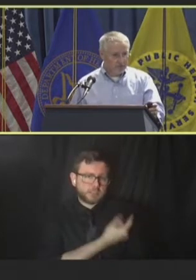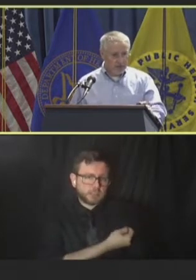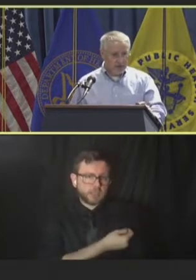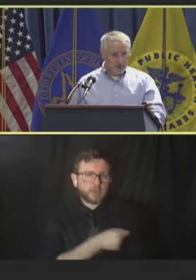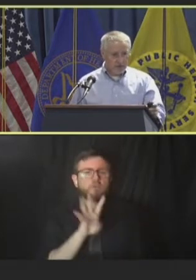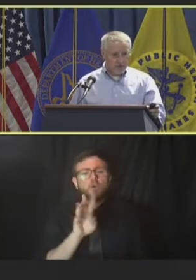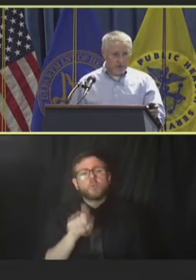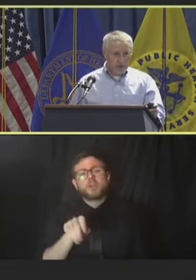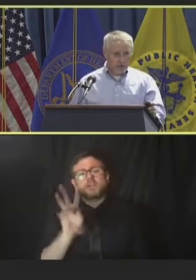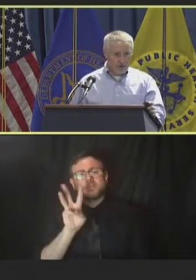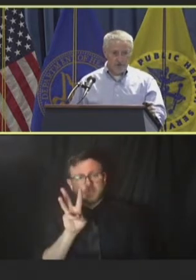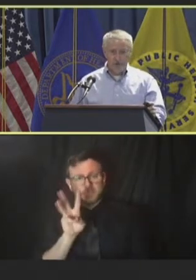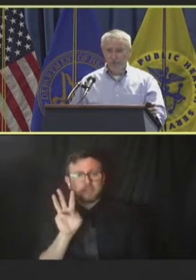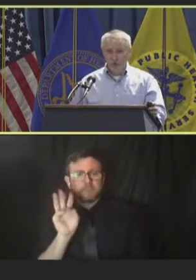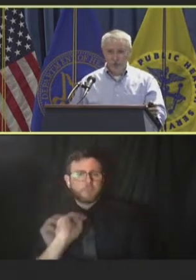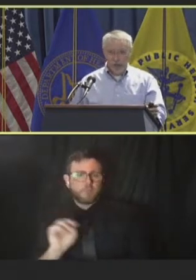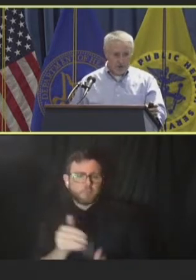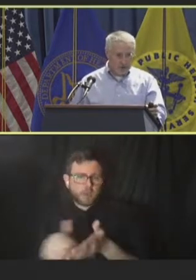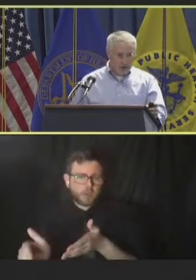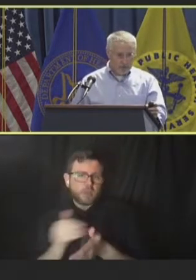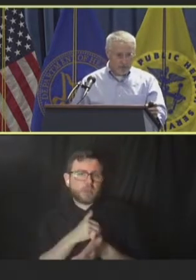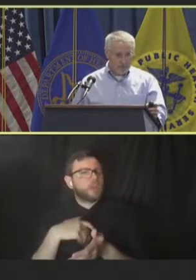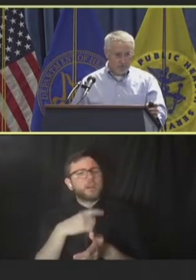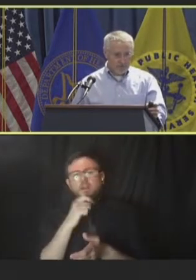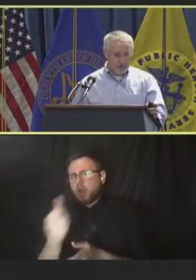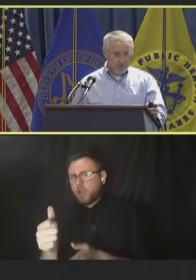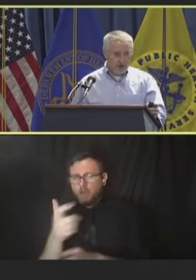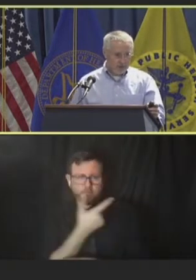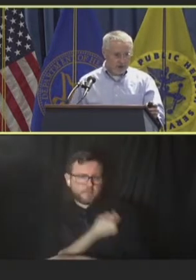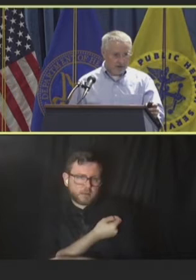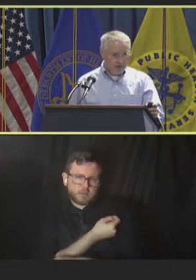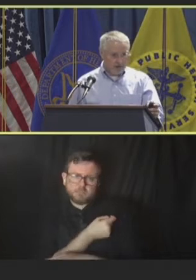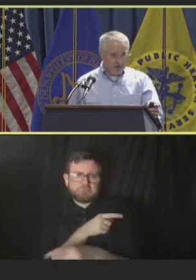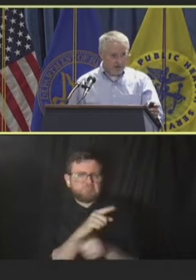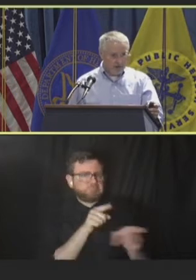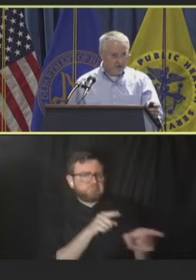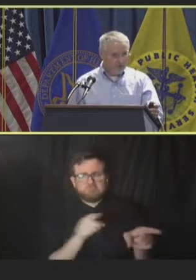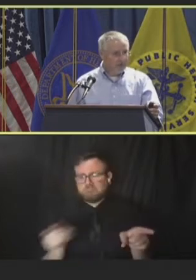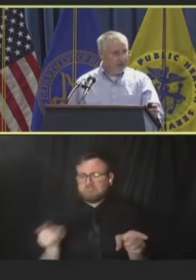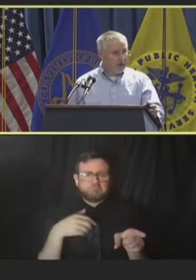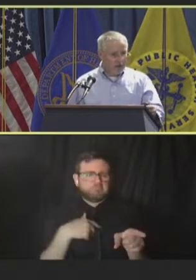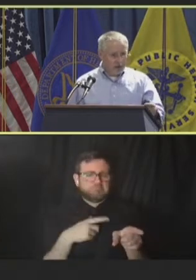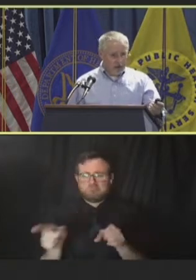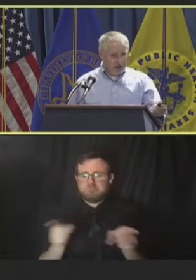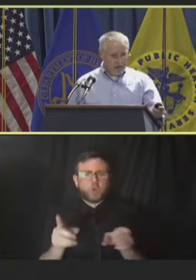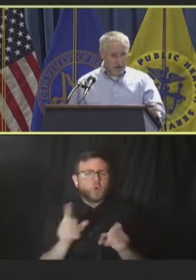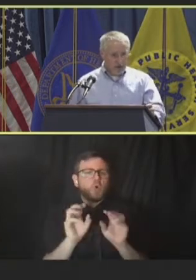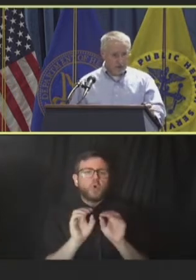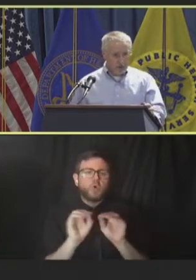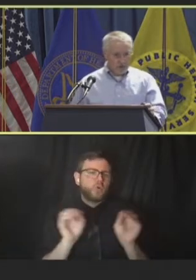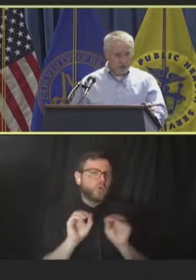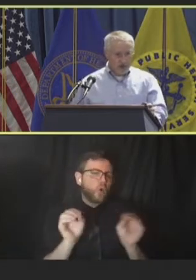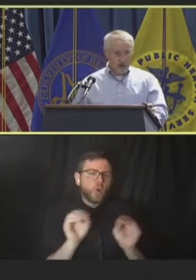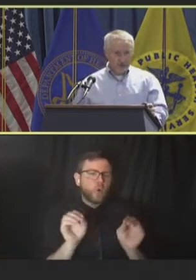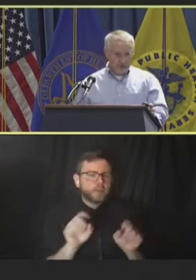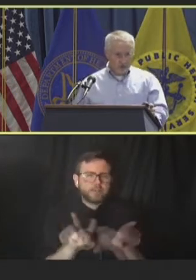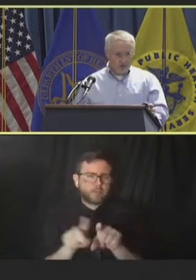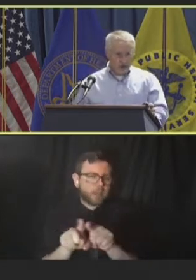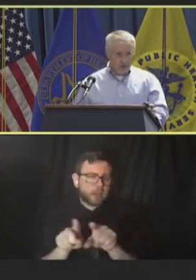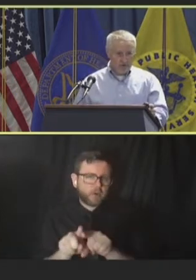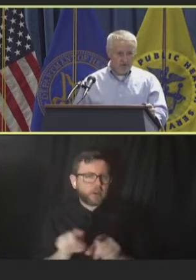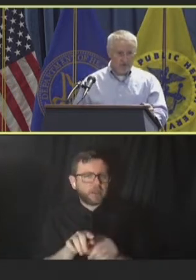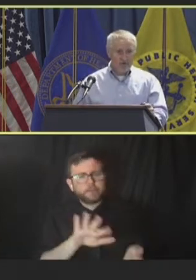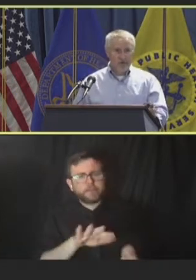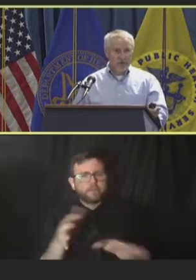persons, there was no increased risk of mortality among those who received COVID-19 vaccination. Among over 20,000 nursing